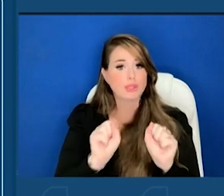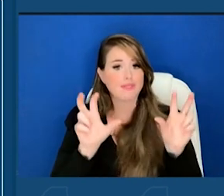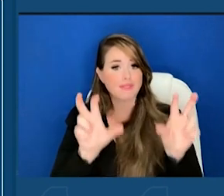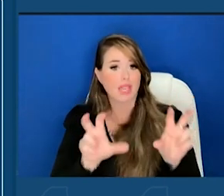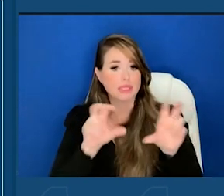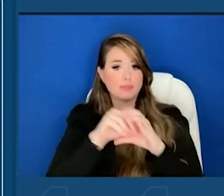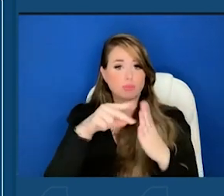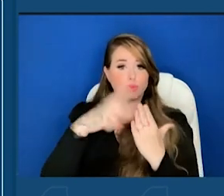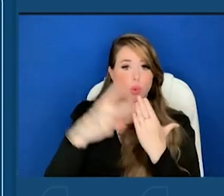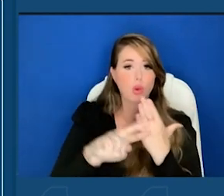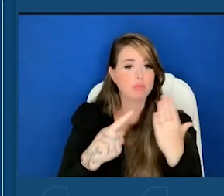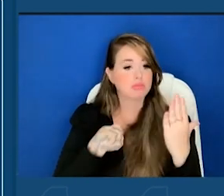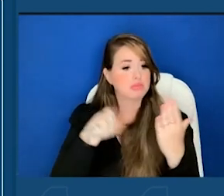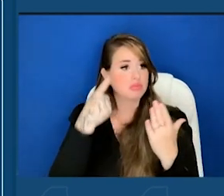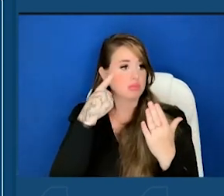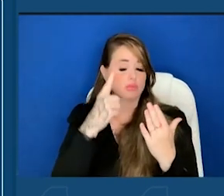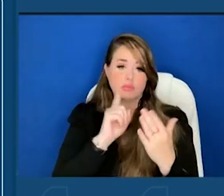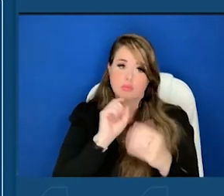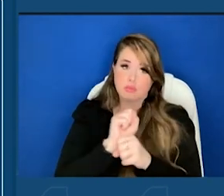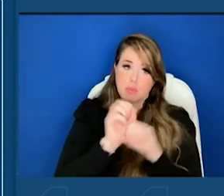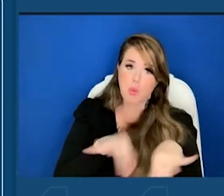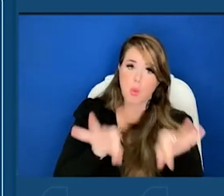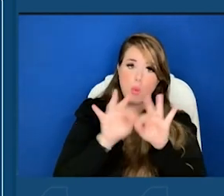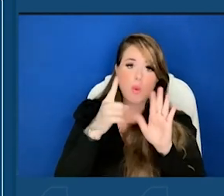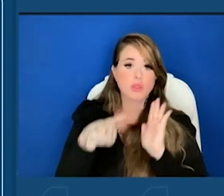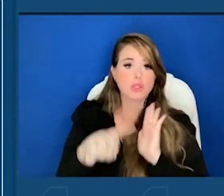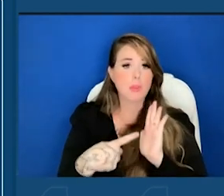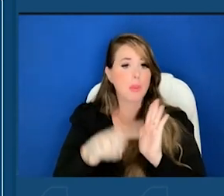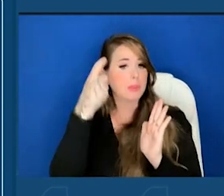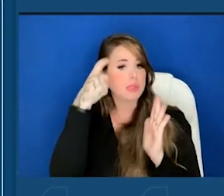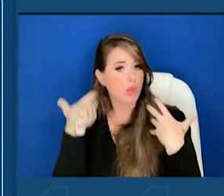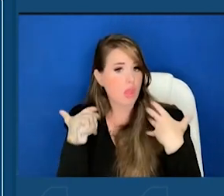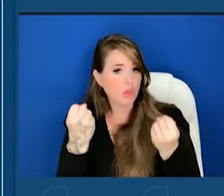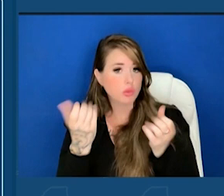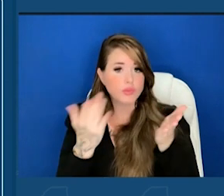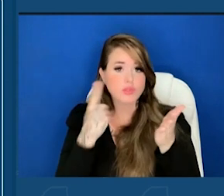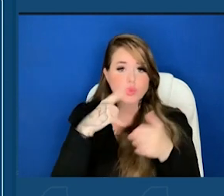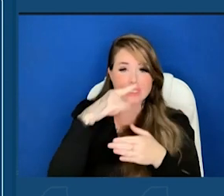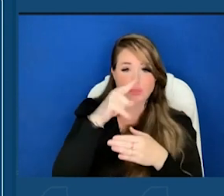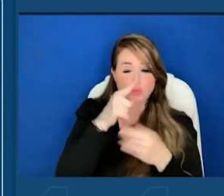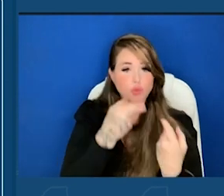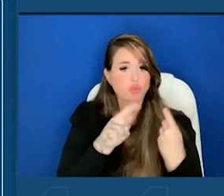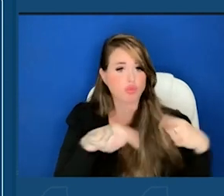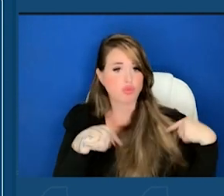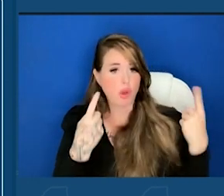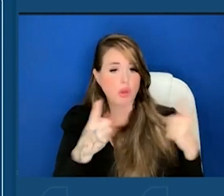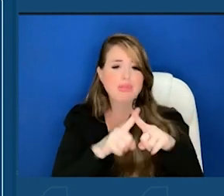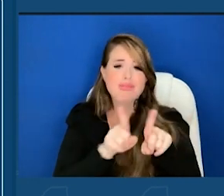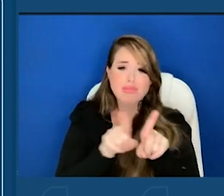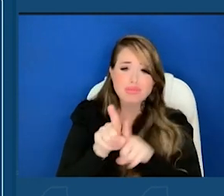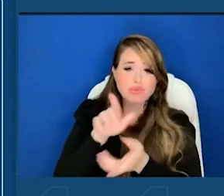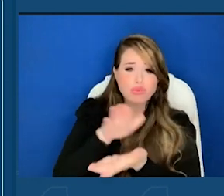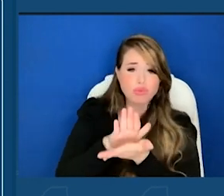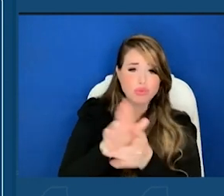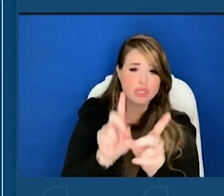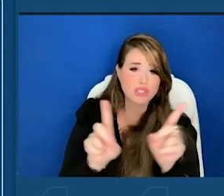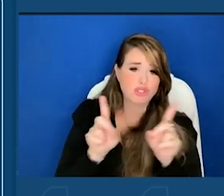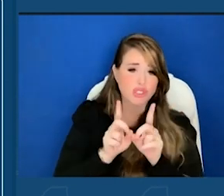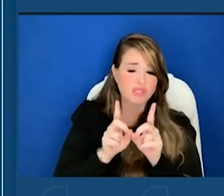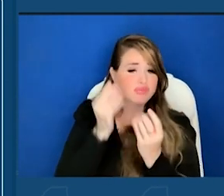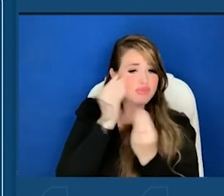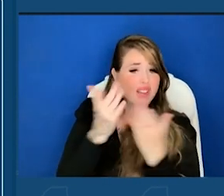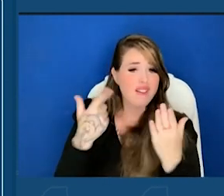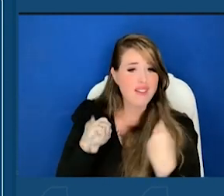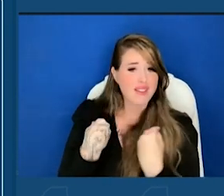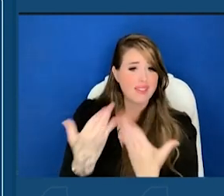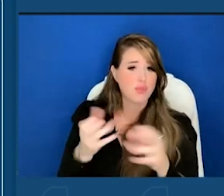programs I think are so important, like mental health services for our kids who are still struggling. But school districts, I'm giving you the